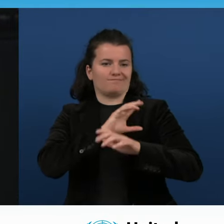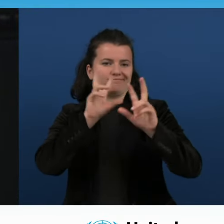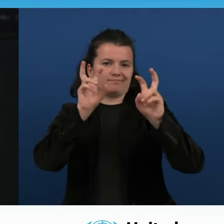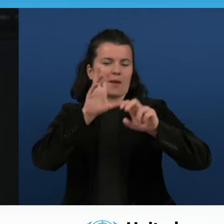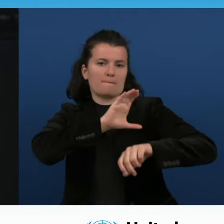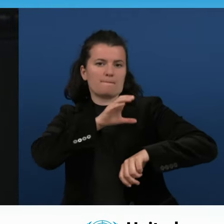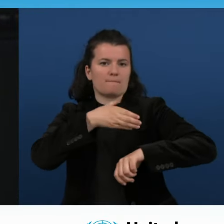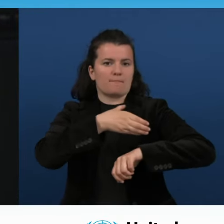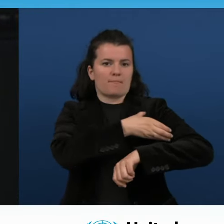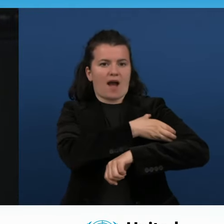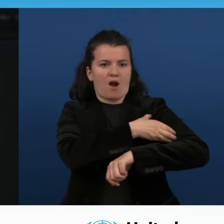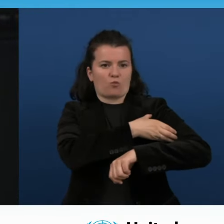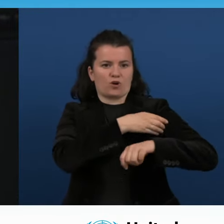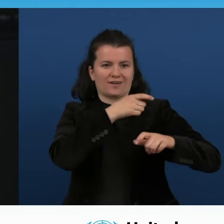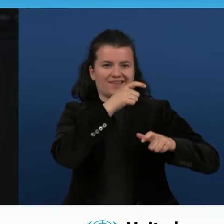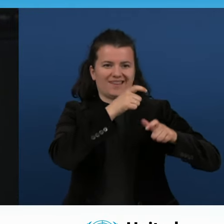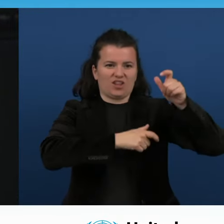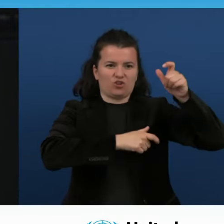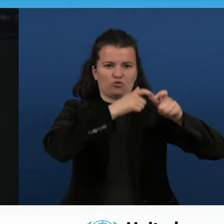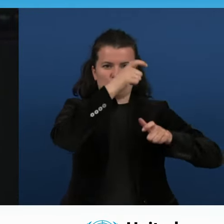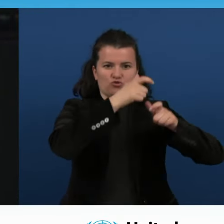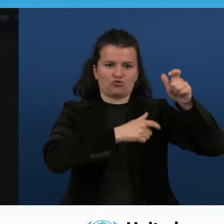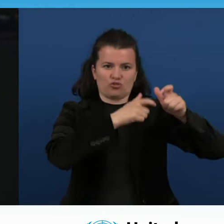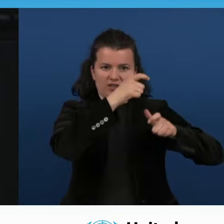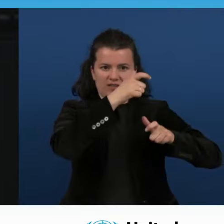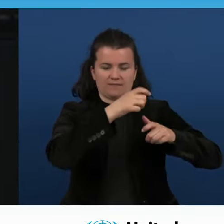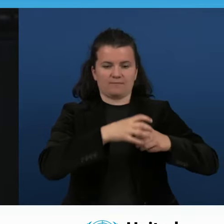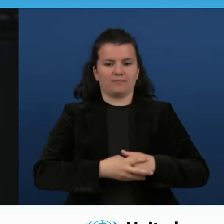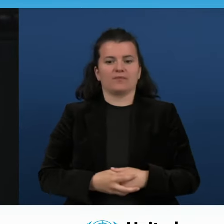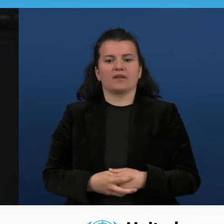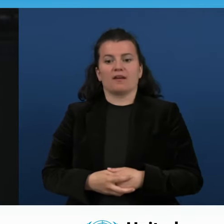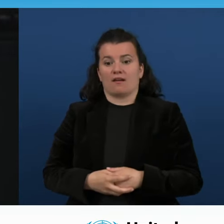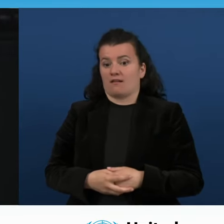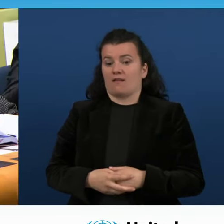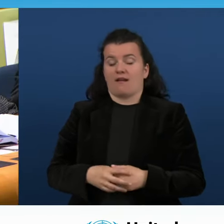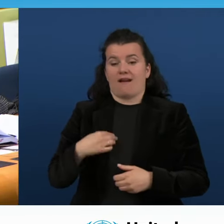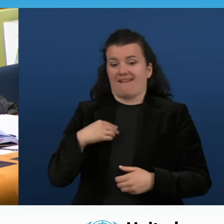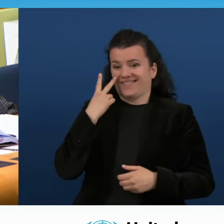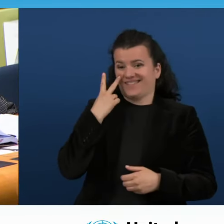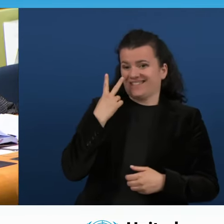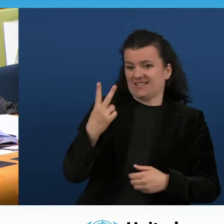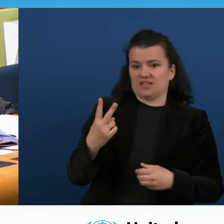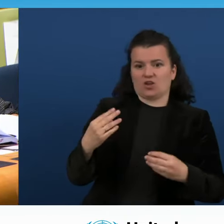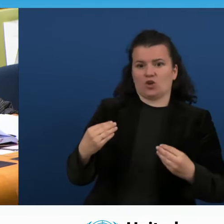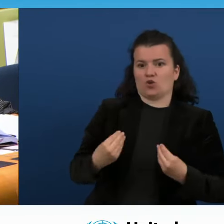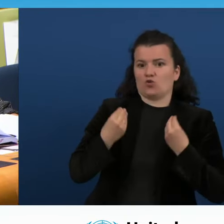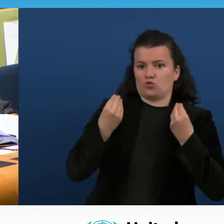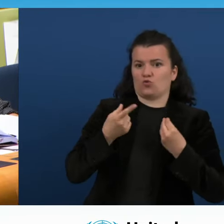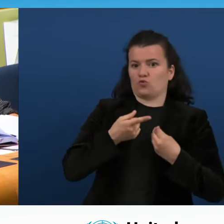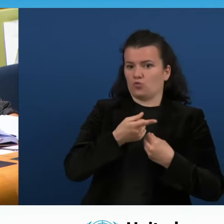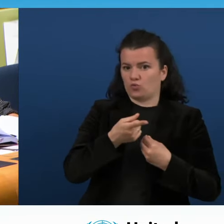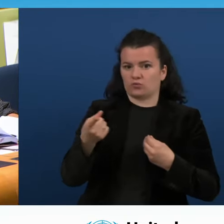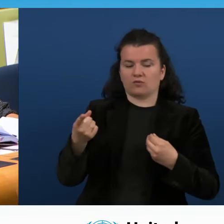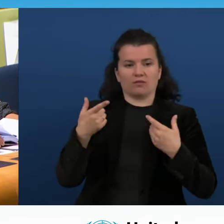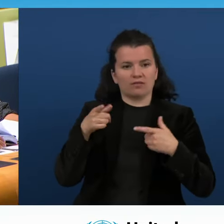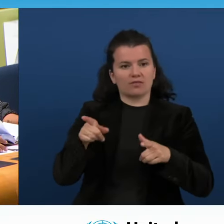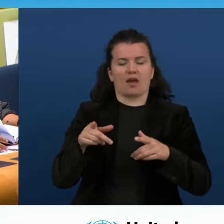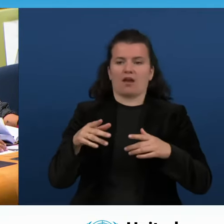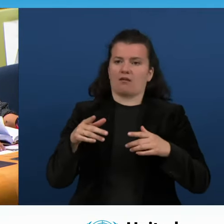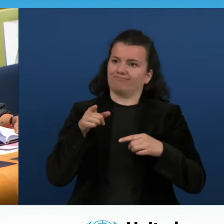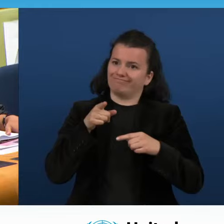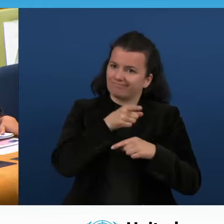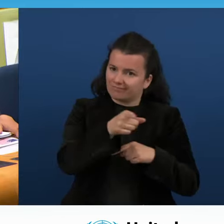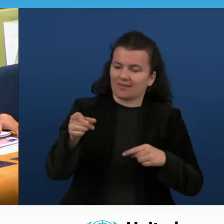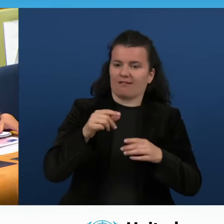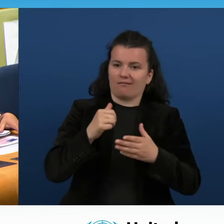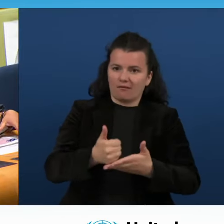that young people are increasingly a vital force in implementing the renewable energy across the globe. When talking about clean